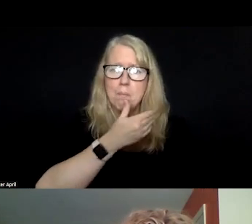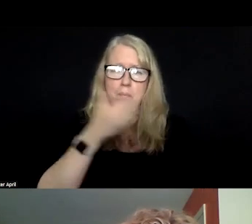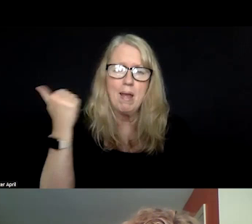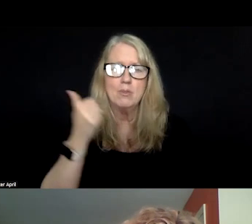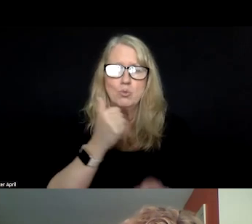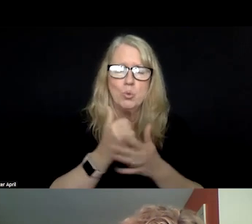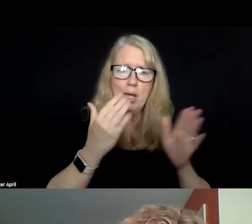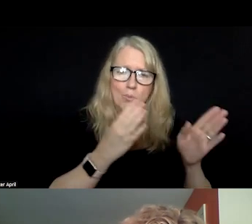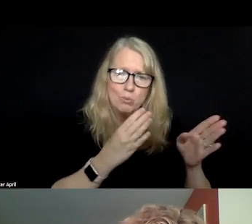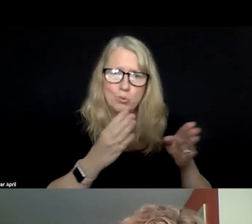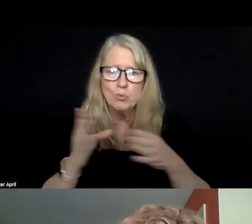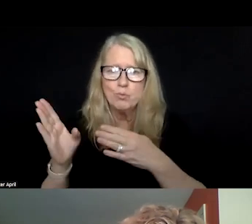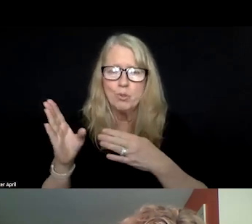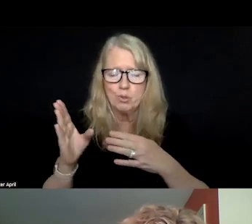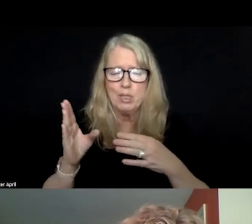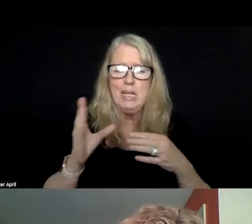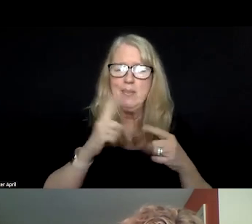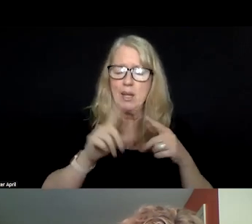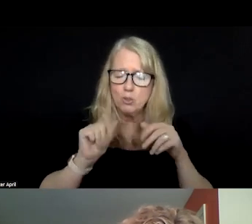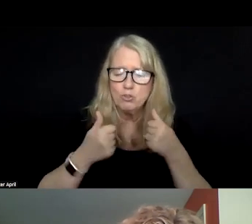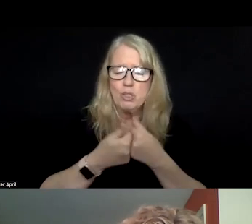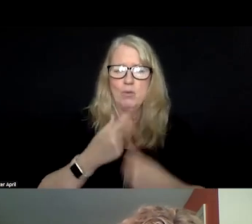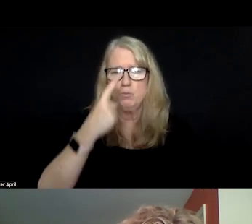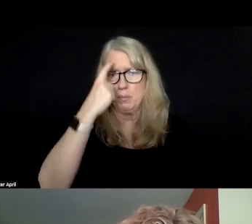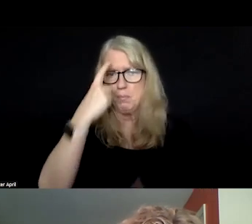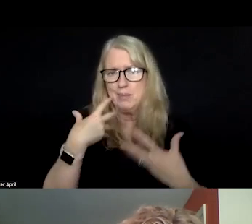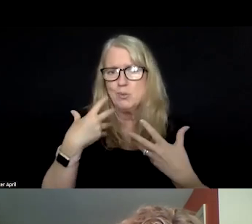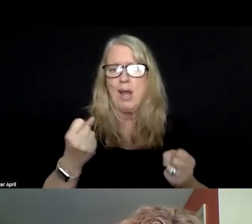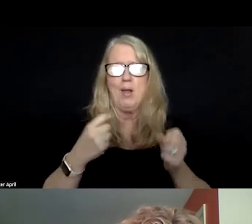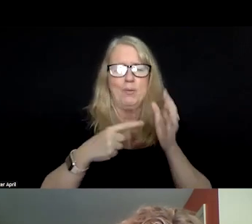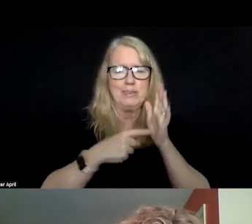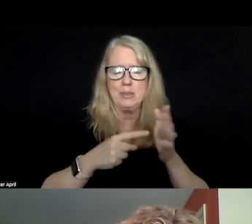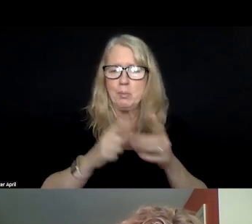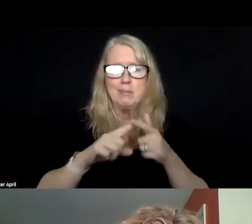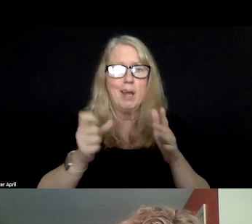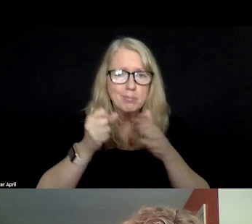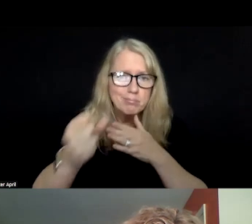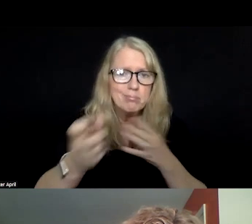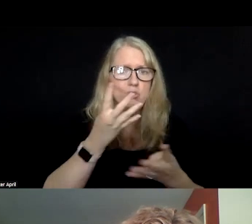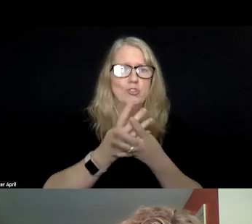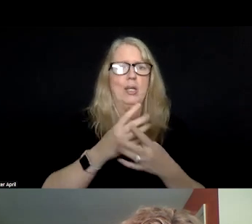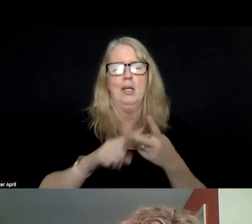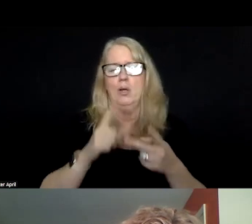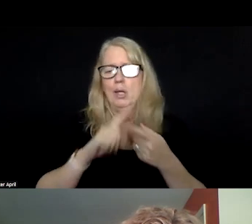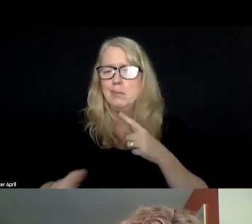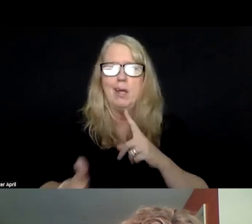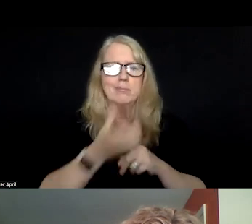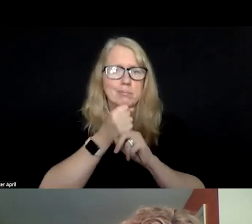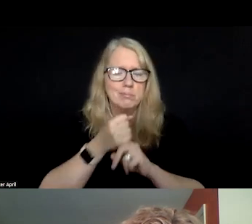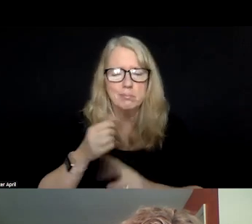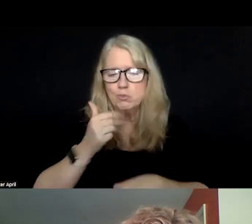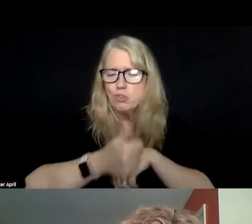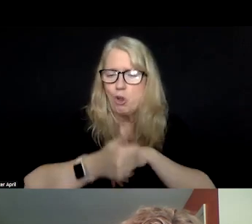divert folks who are challenged with mental health symptoms and not placing them in jail, not booking them on charges, not just kind